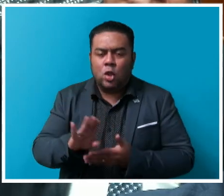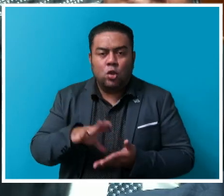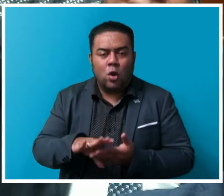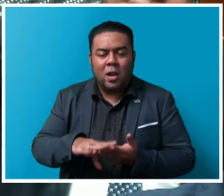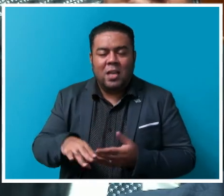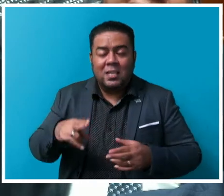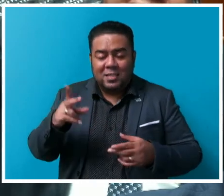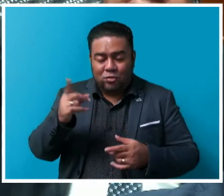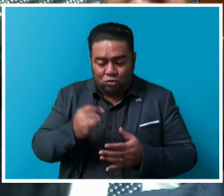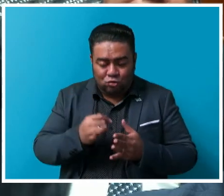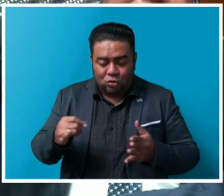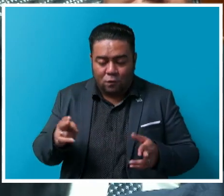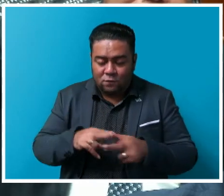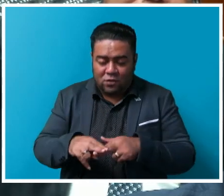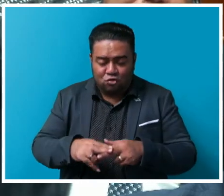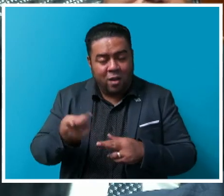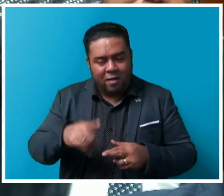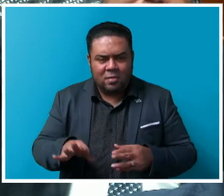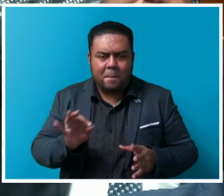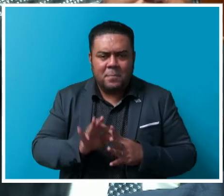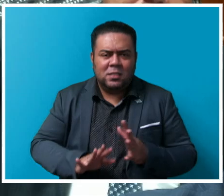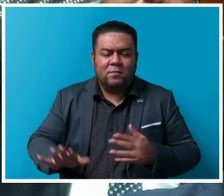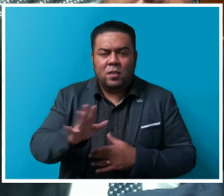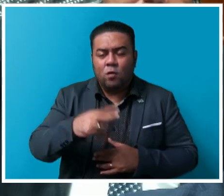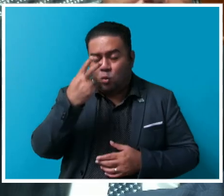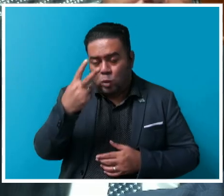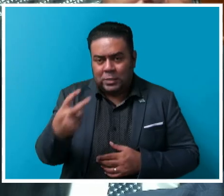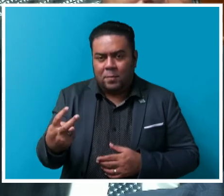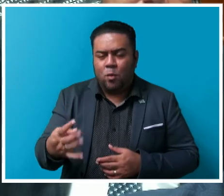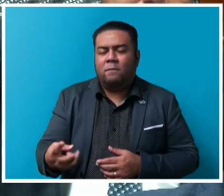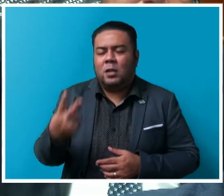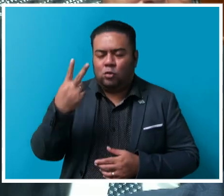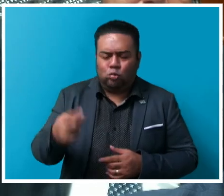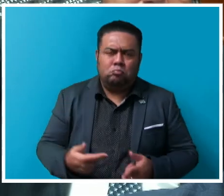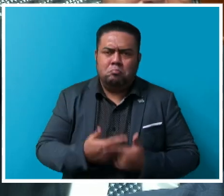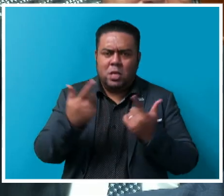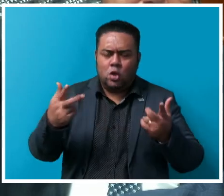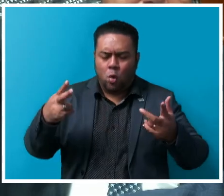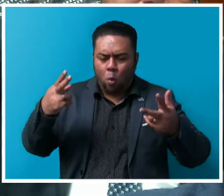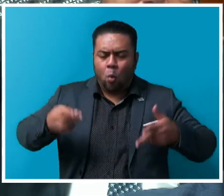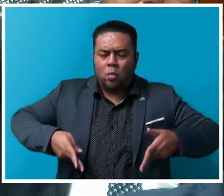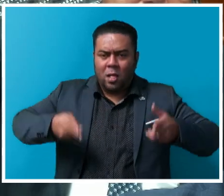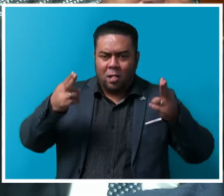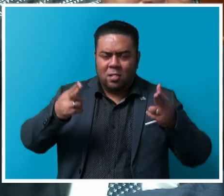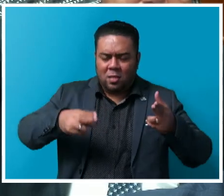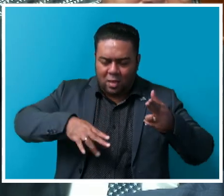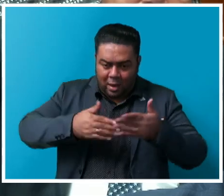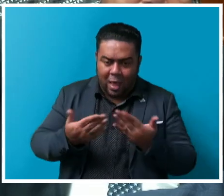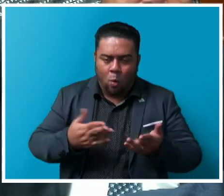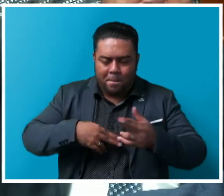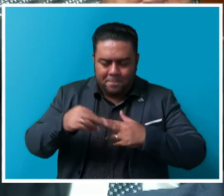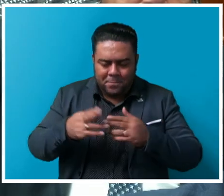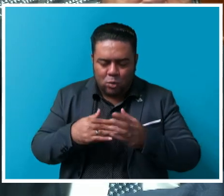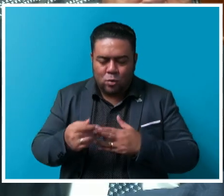Fiji and the Pacific. For tourism, there are 2 major hotels under construction with jobs set to peak